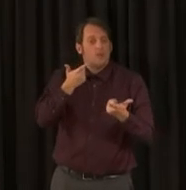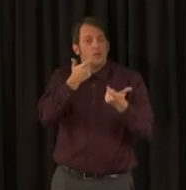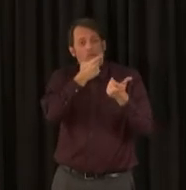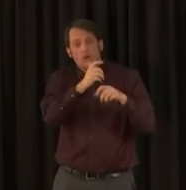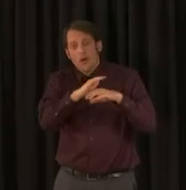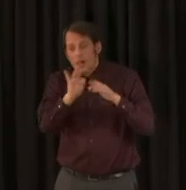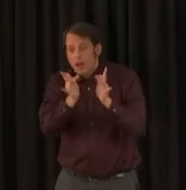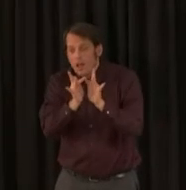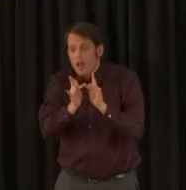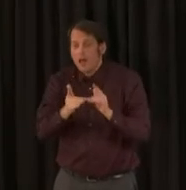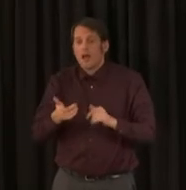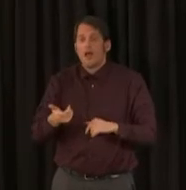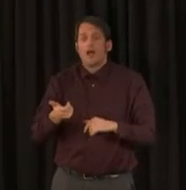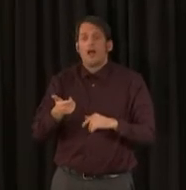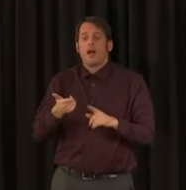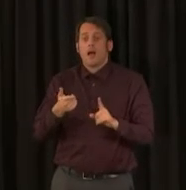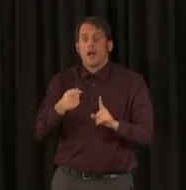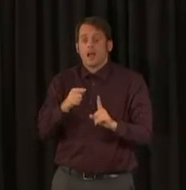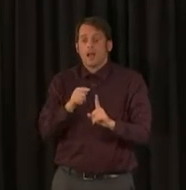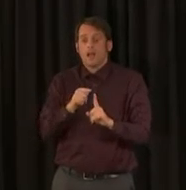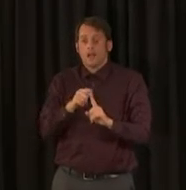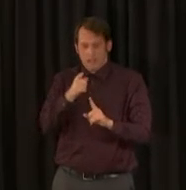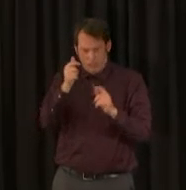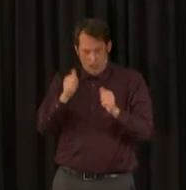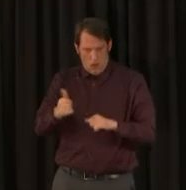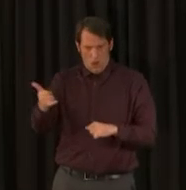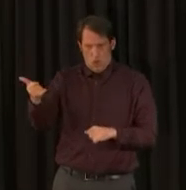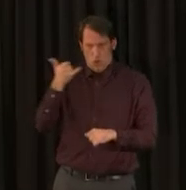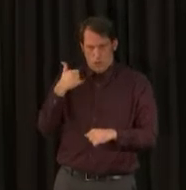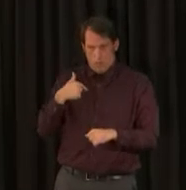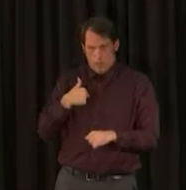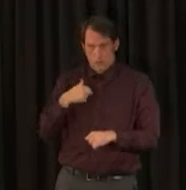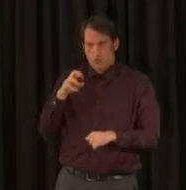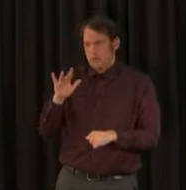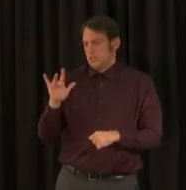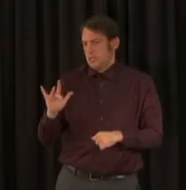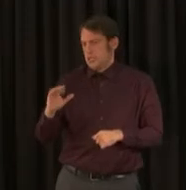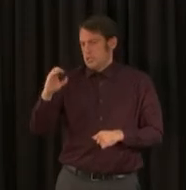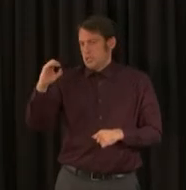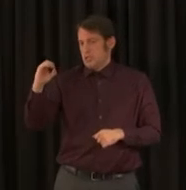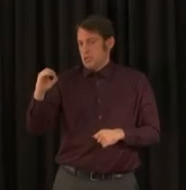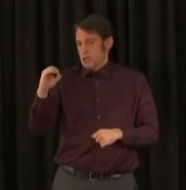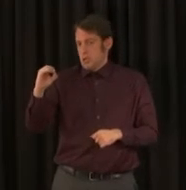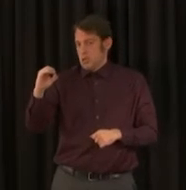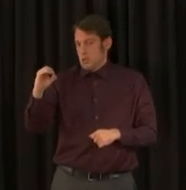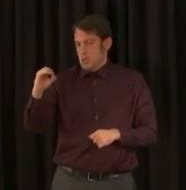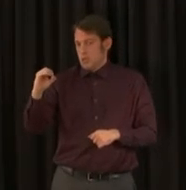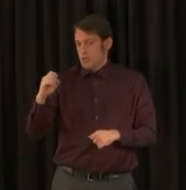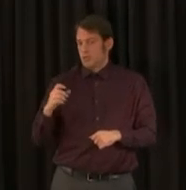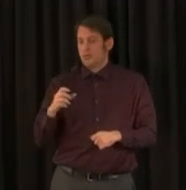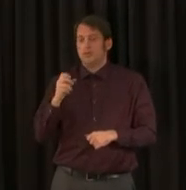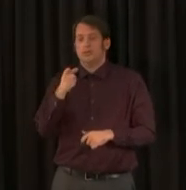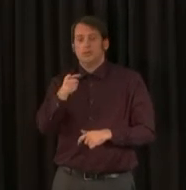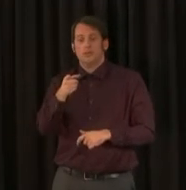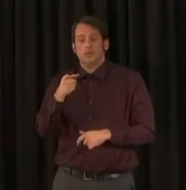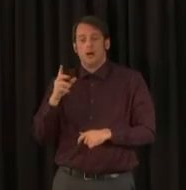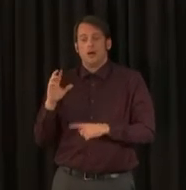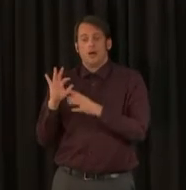to social media and the phone lines. First up is a question actually for Roderick. I thought we'd get this